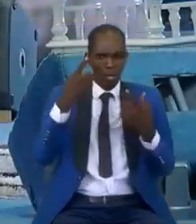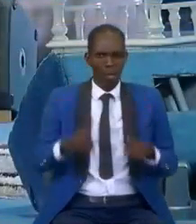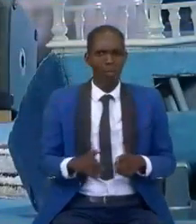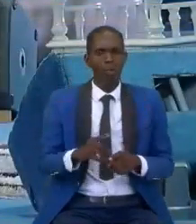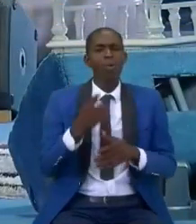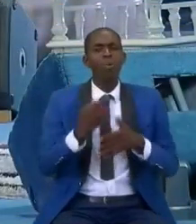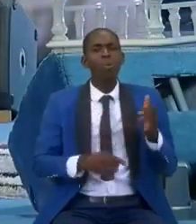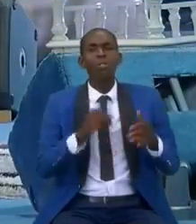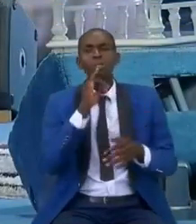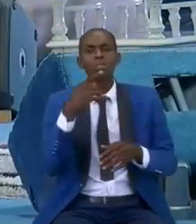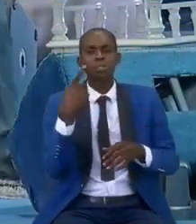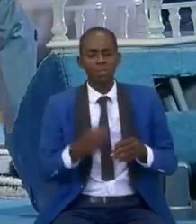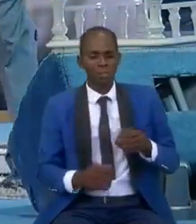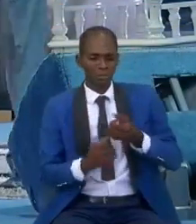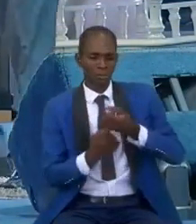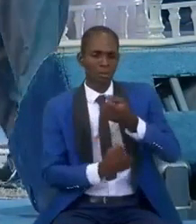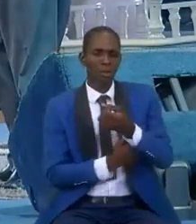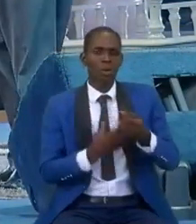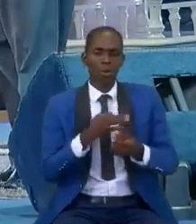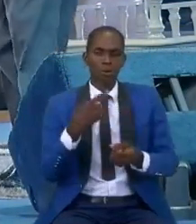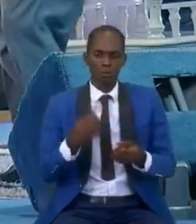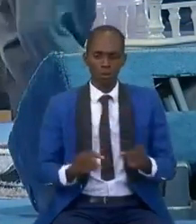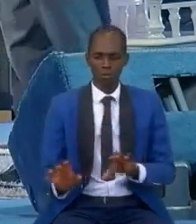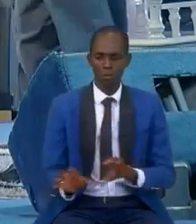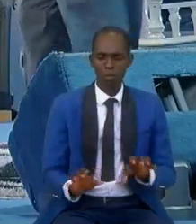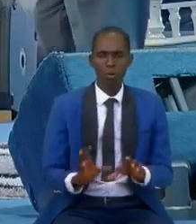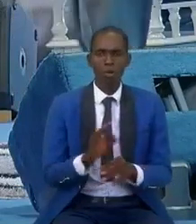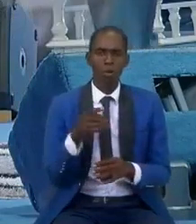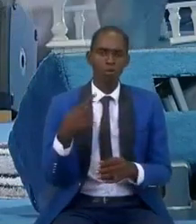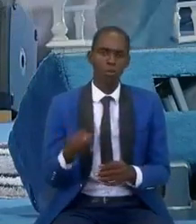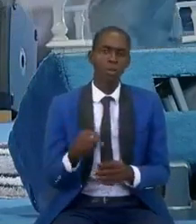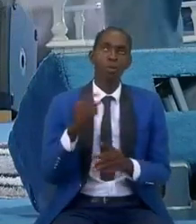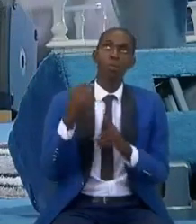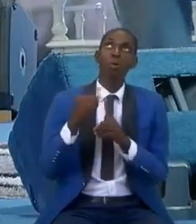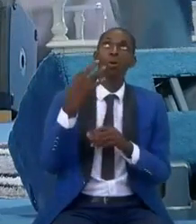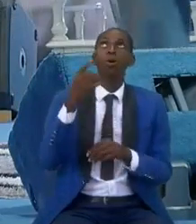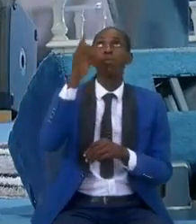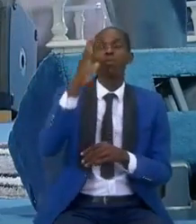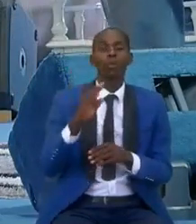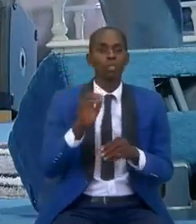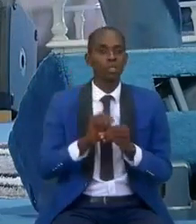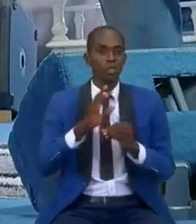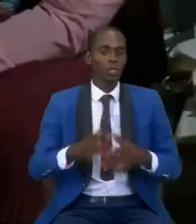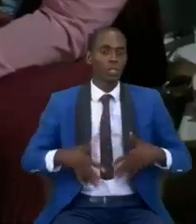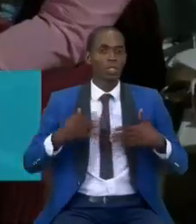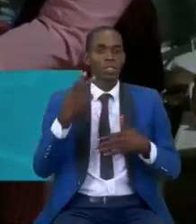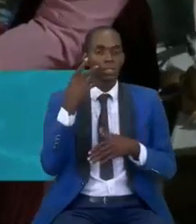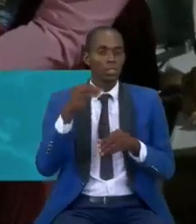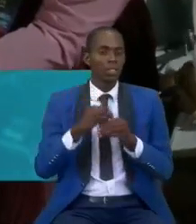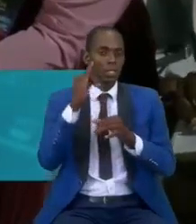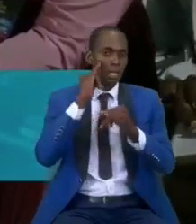word of God in your life? Look at Isaiah chapter 53, and I'm reading there from verse 4. It says, surely